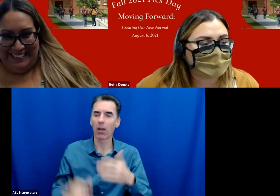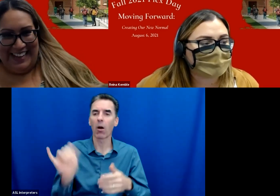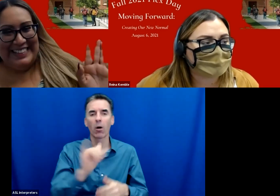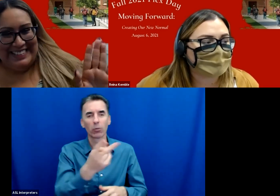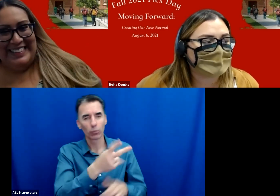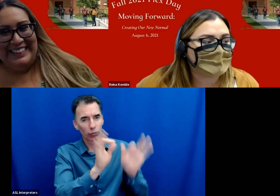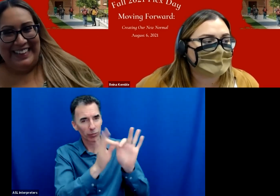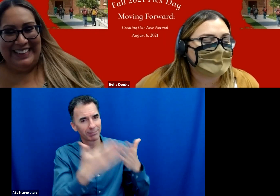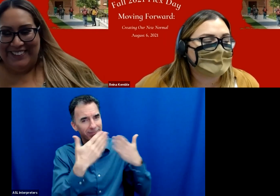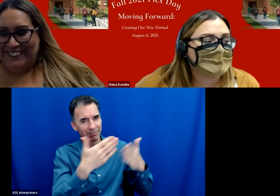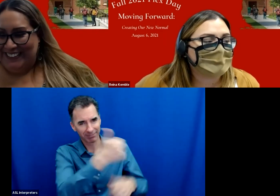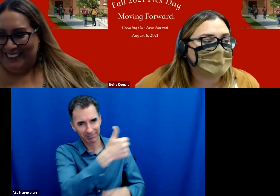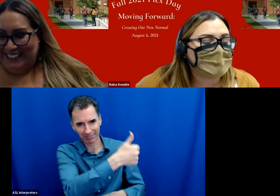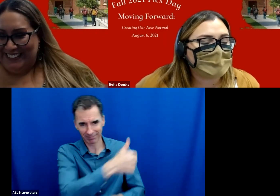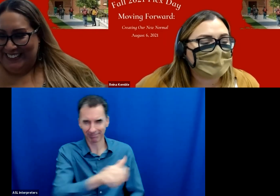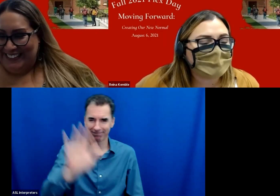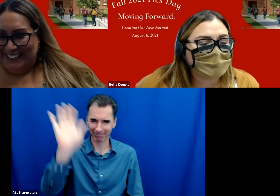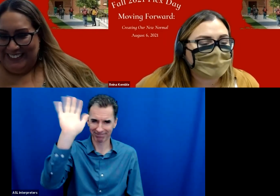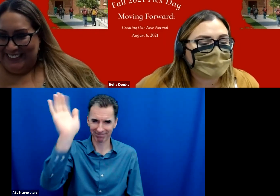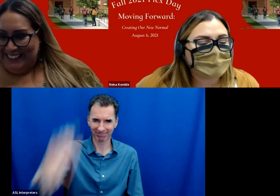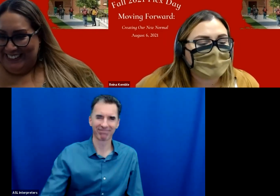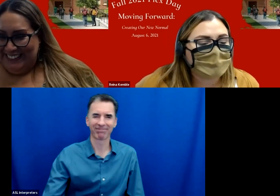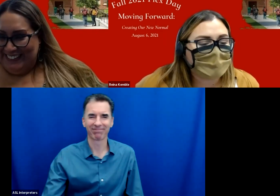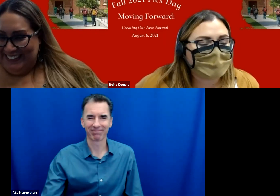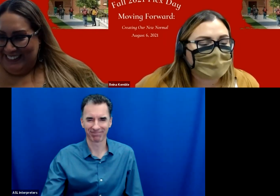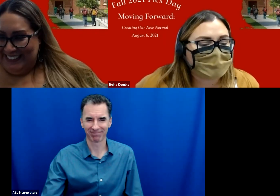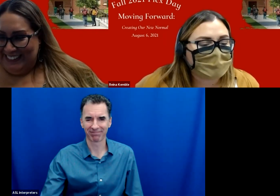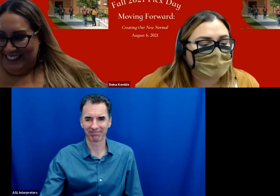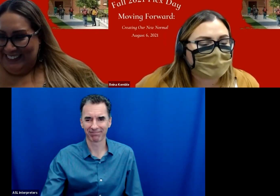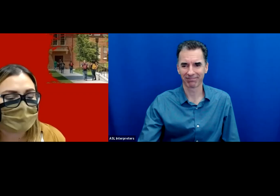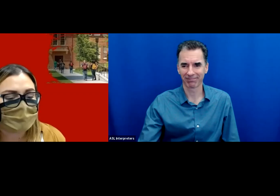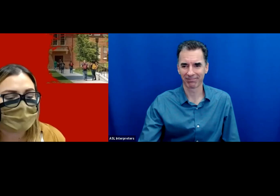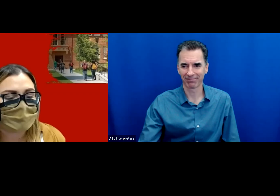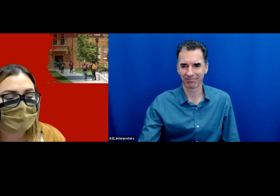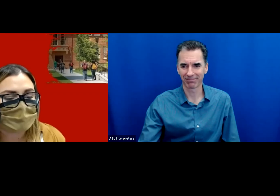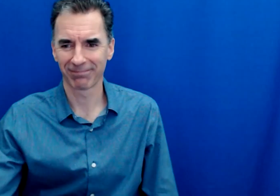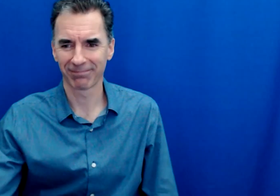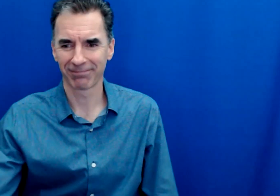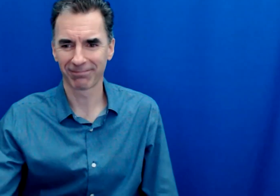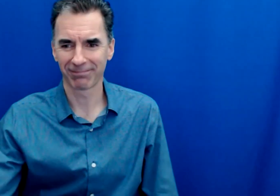Shannon for interpreting. Yes, thank you. Thank you. Have a great day. Bye. Bye-bye.